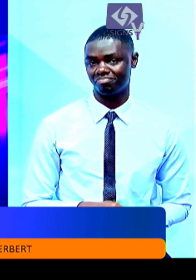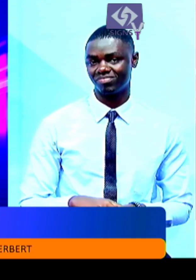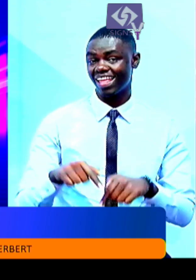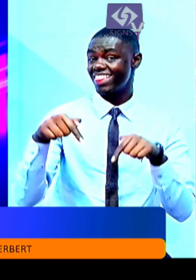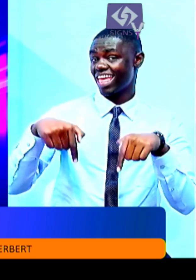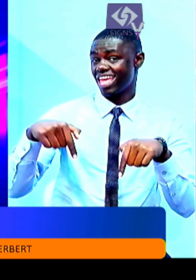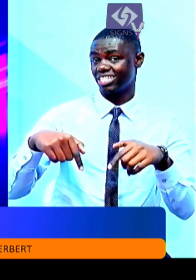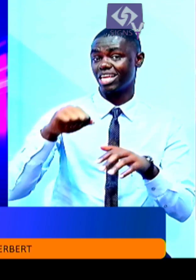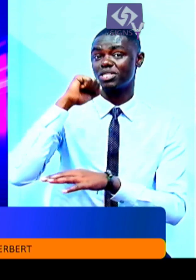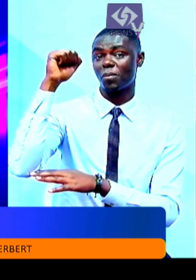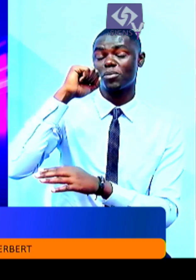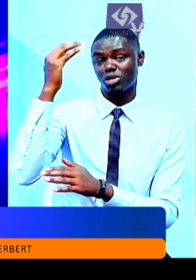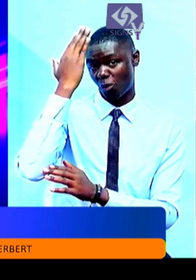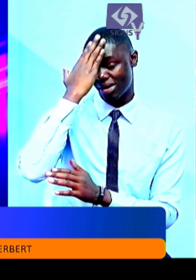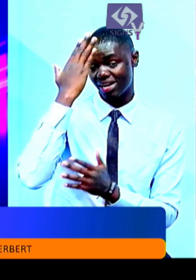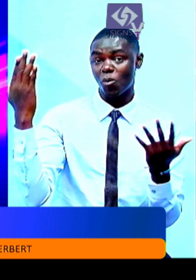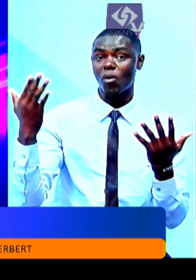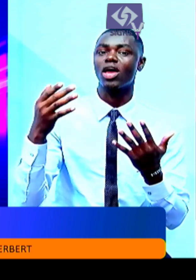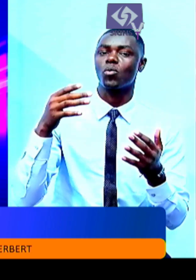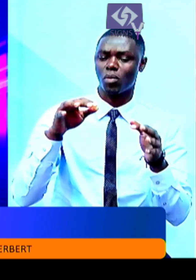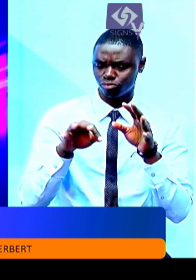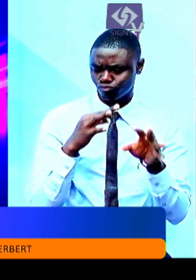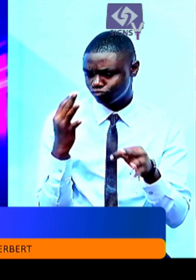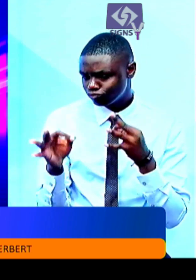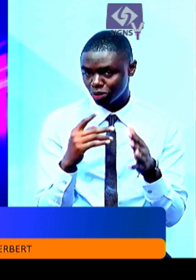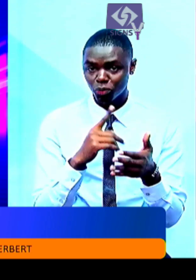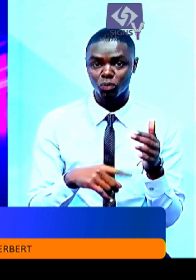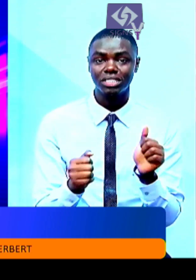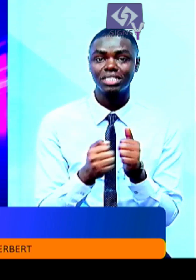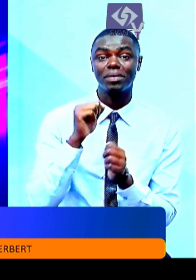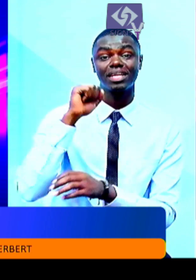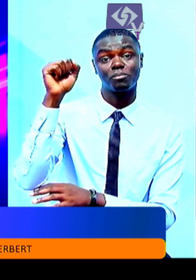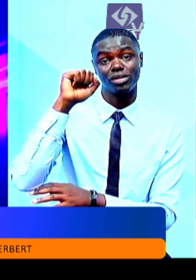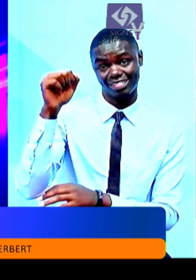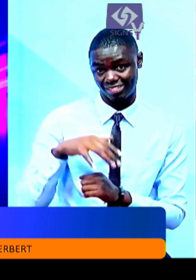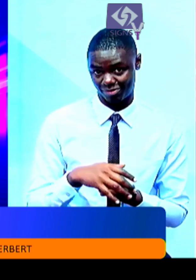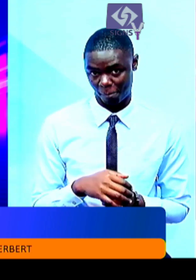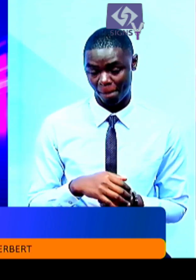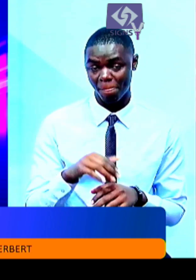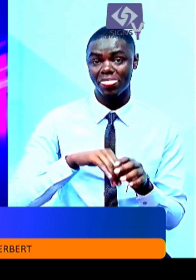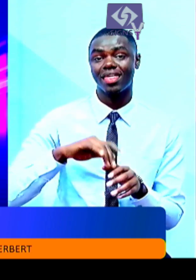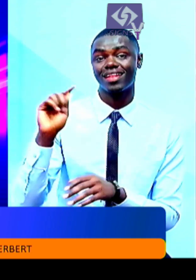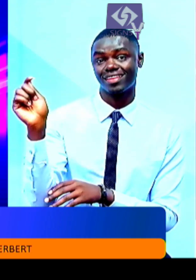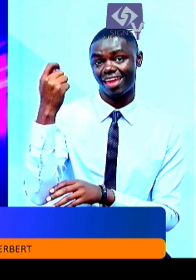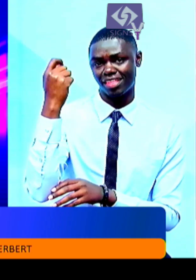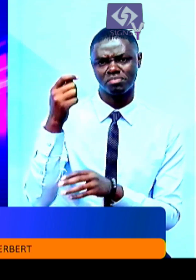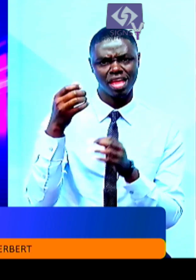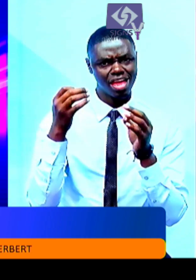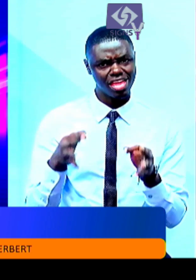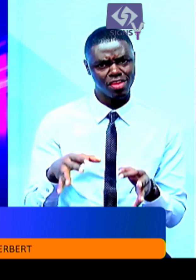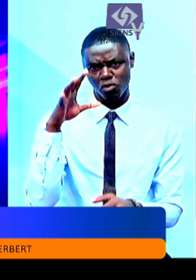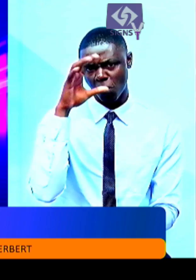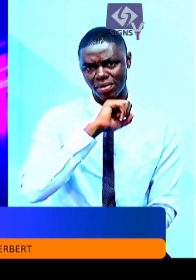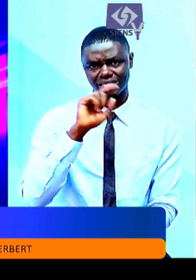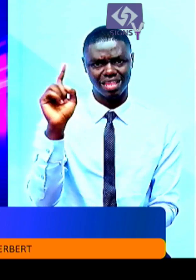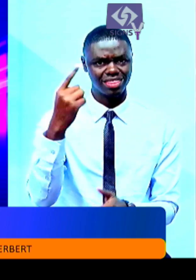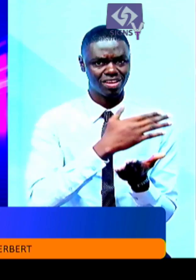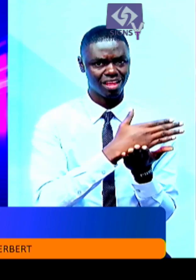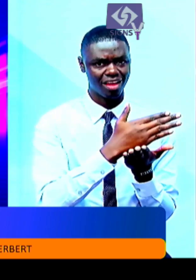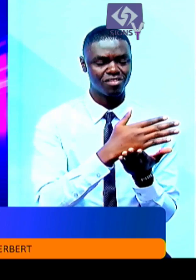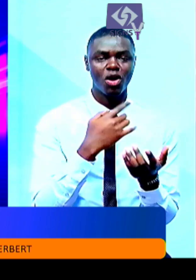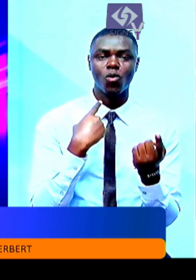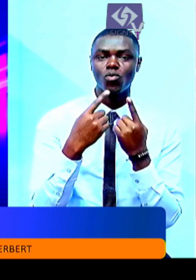is a Political Monday where we get to dissect what is happening politically in the country. If you missed the first half, we